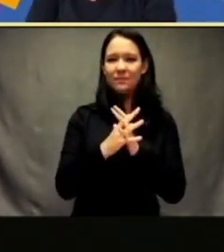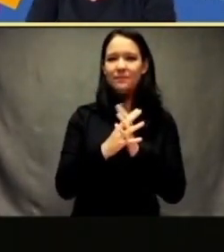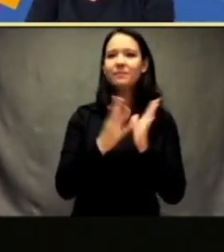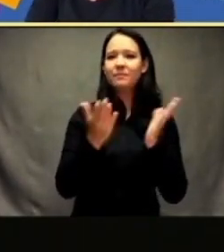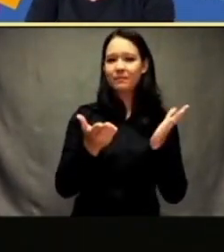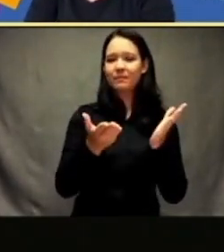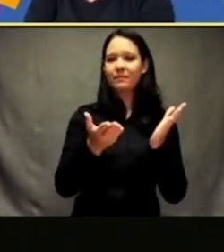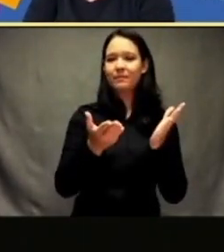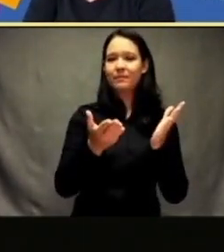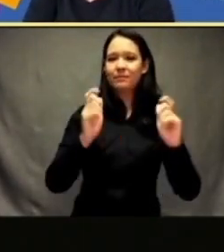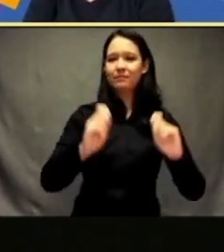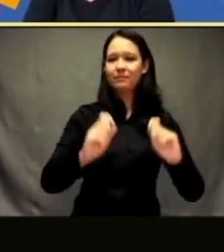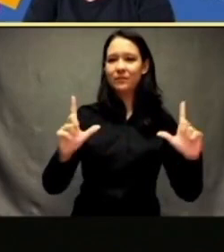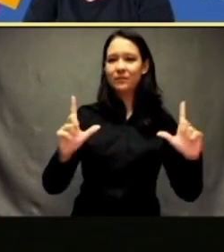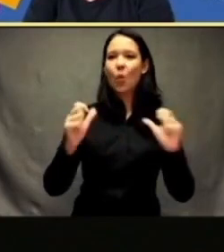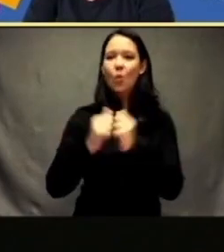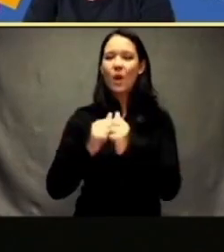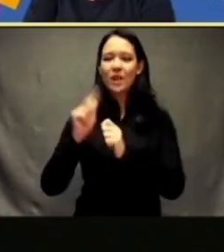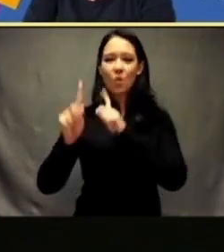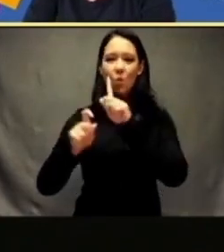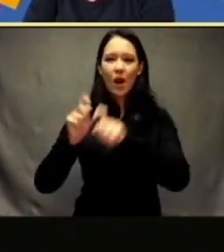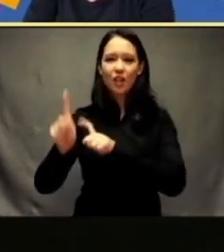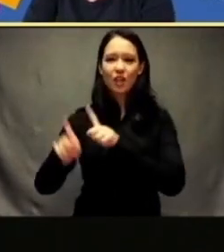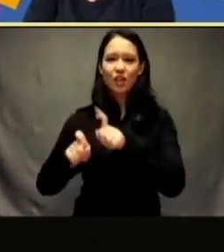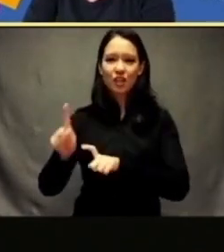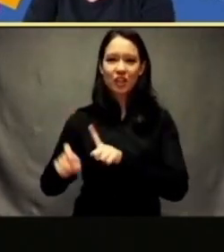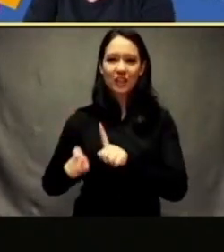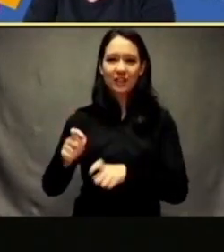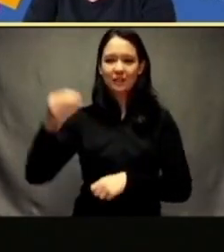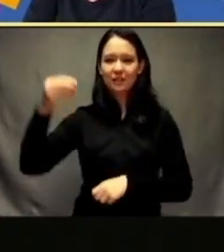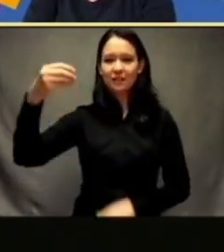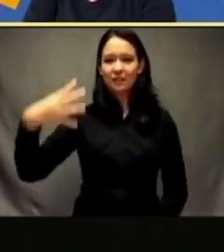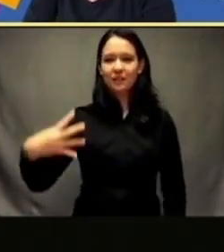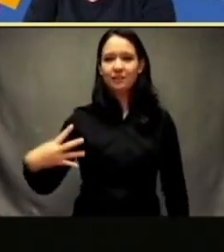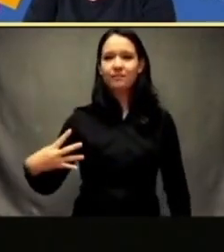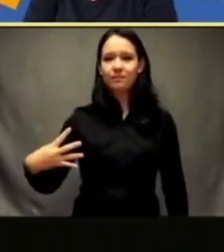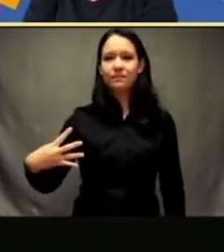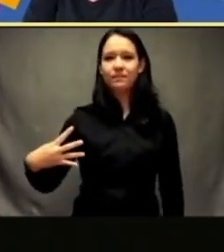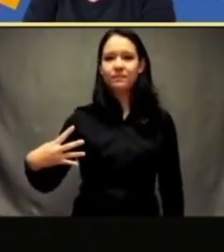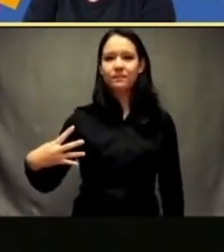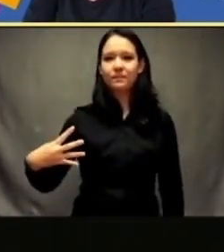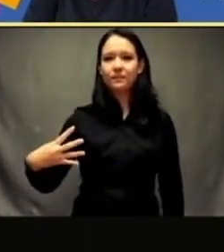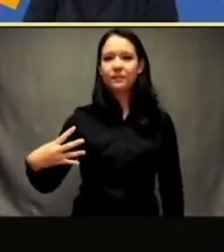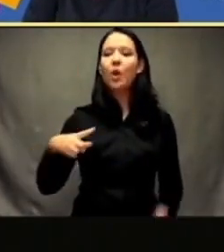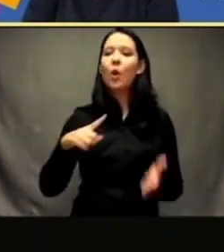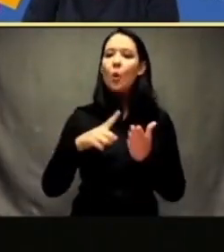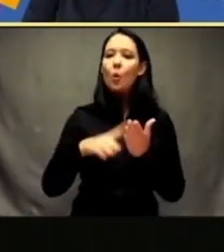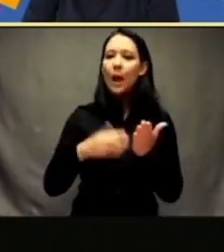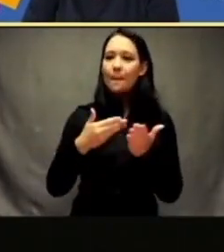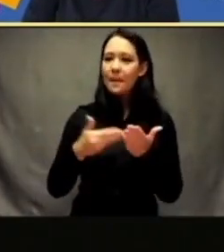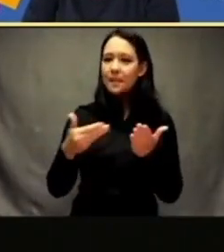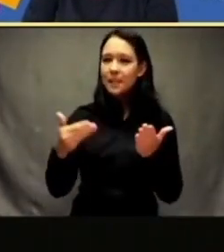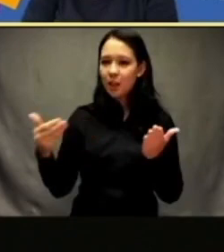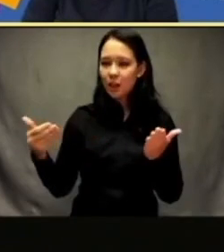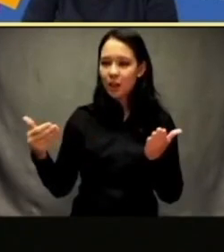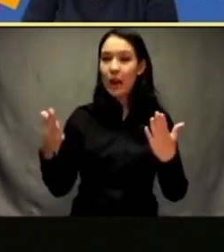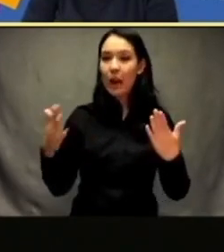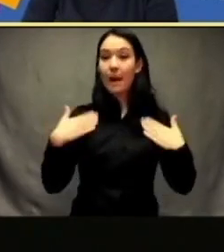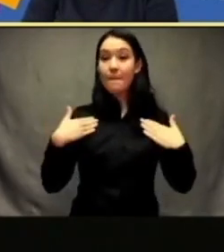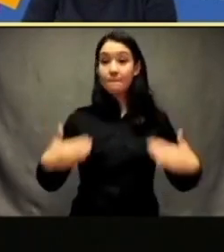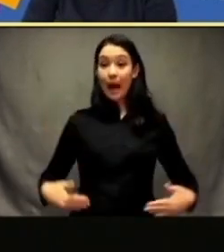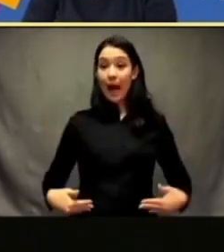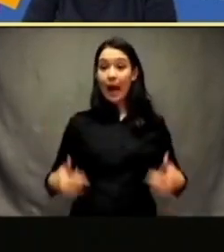And with the questions of what materials are there, what are your bodies